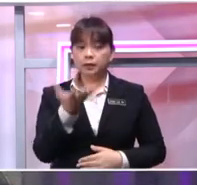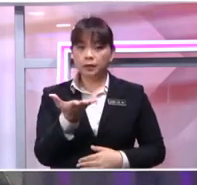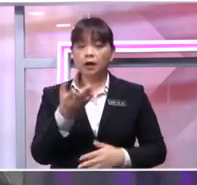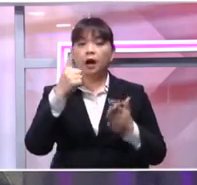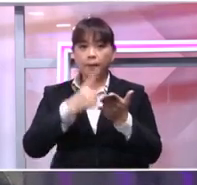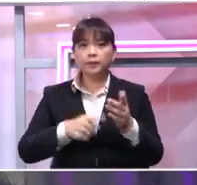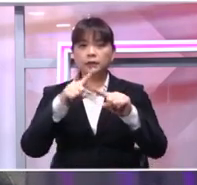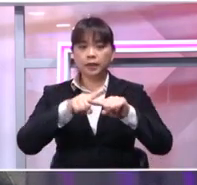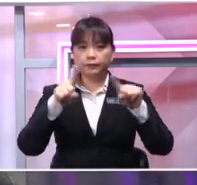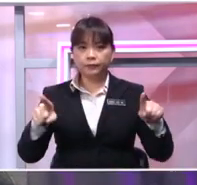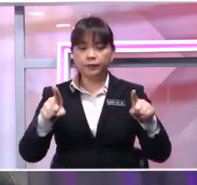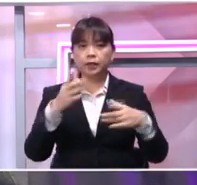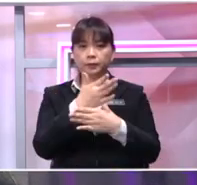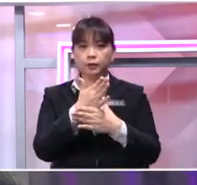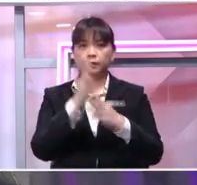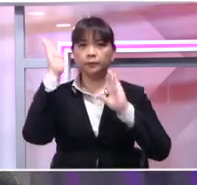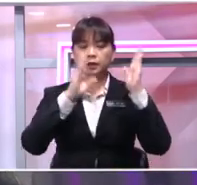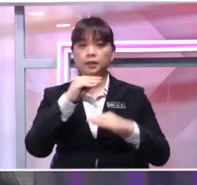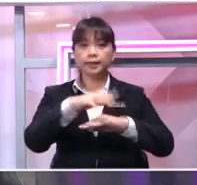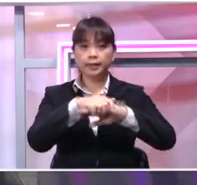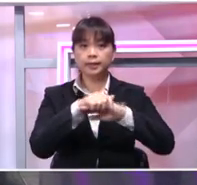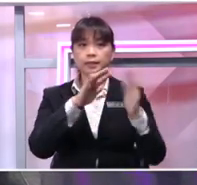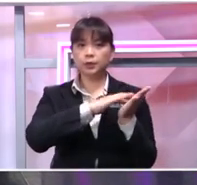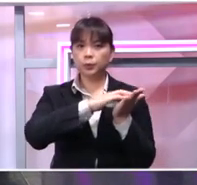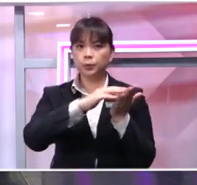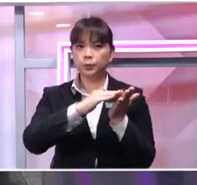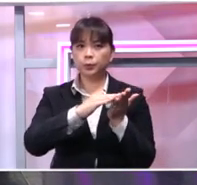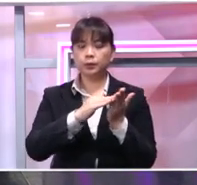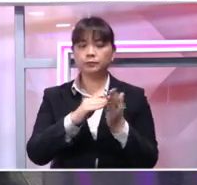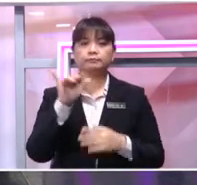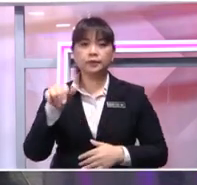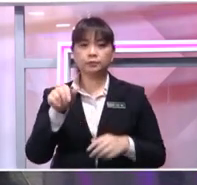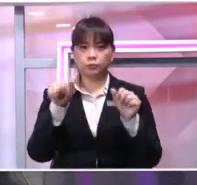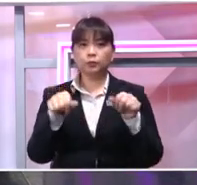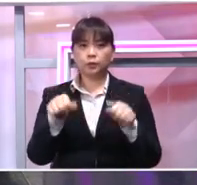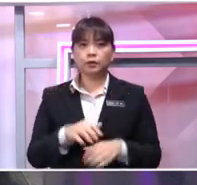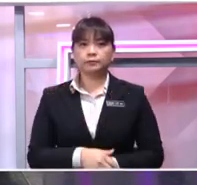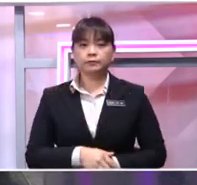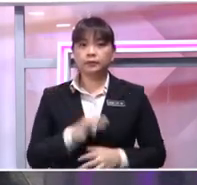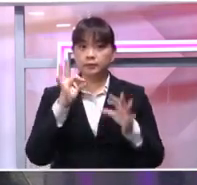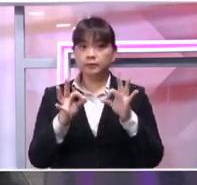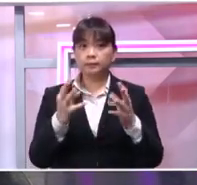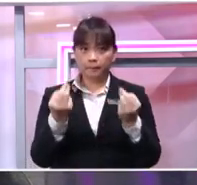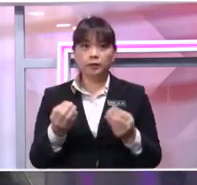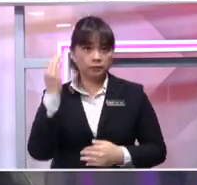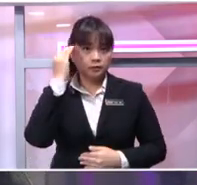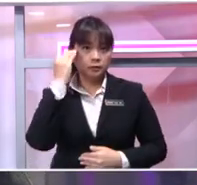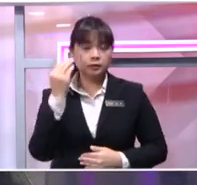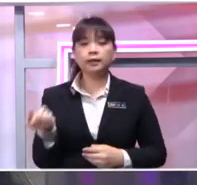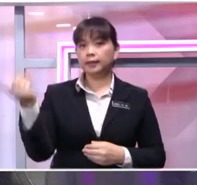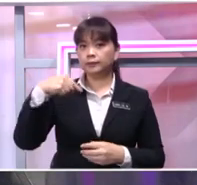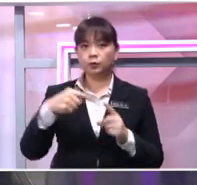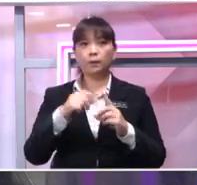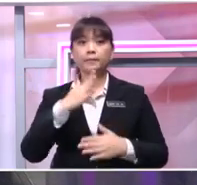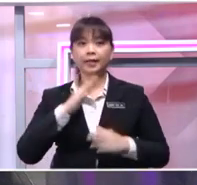difference between Bahasa Melayu and English language Braille code? Yes, of course there are. If you want to know more, then you have to come to my